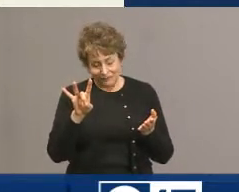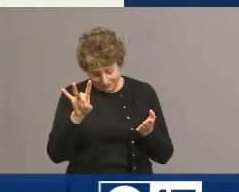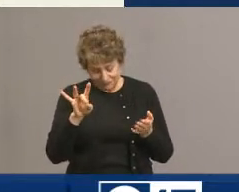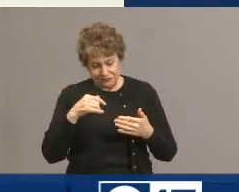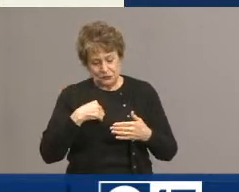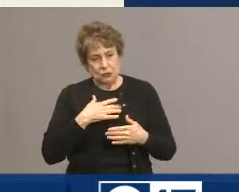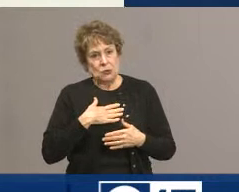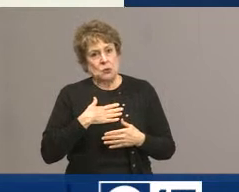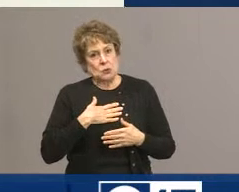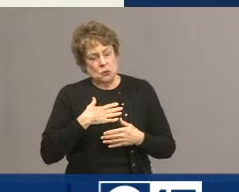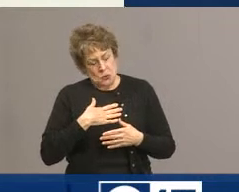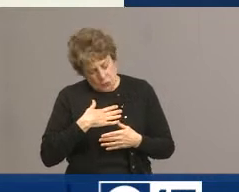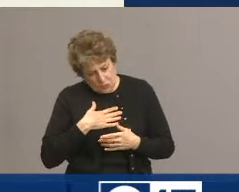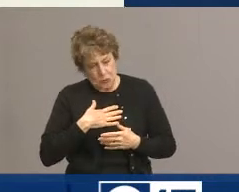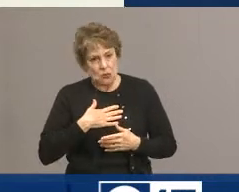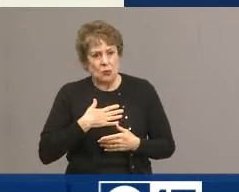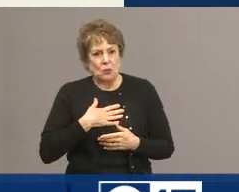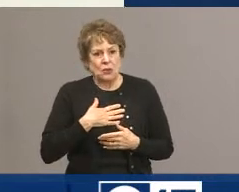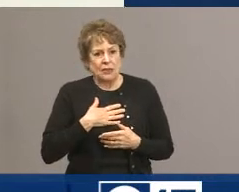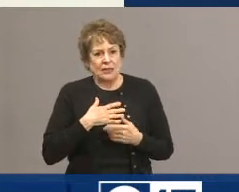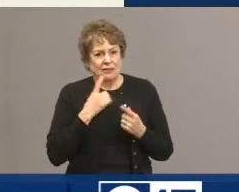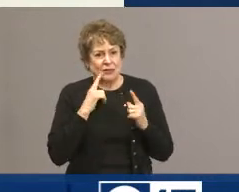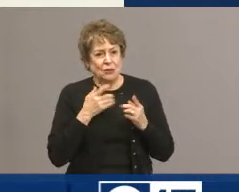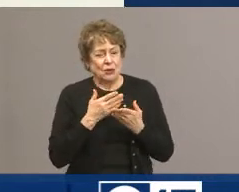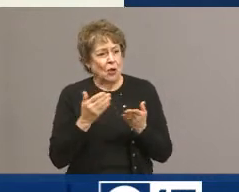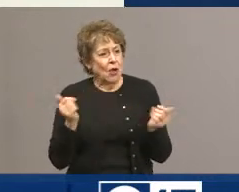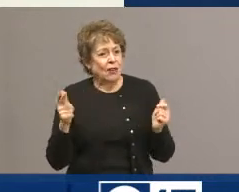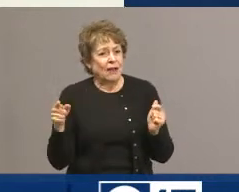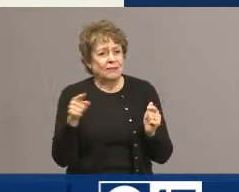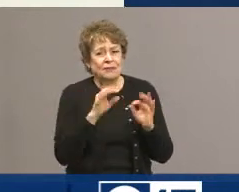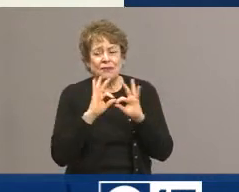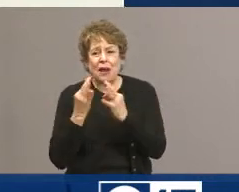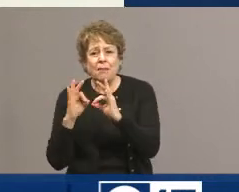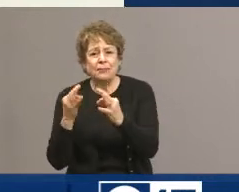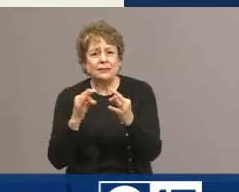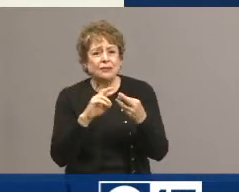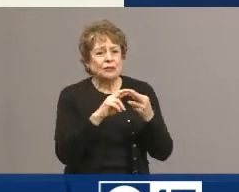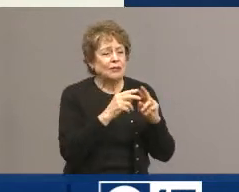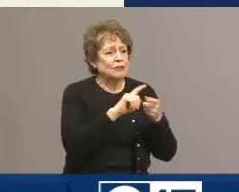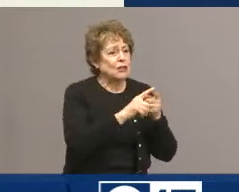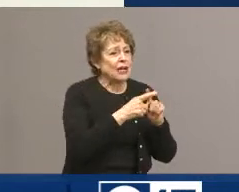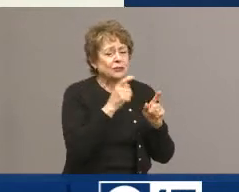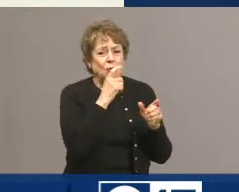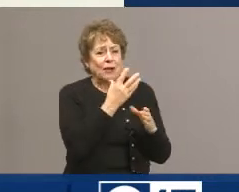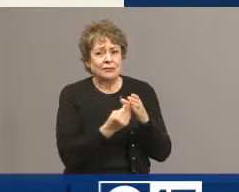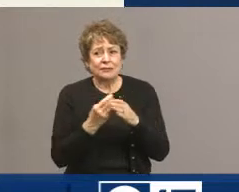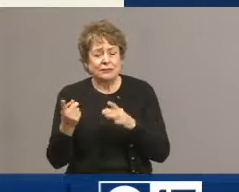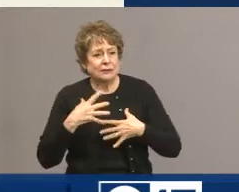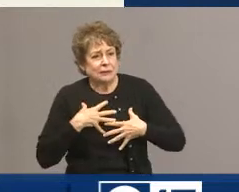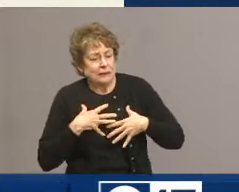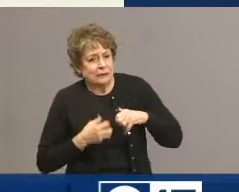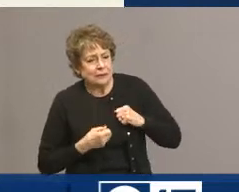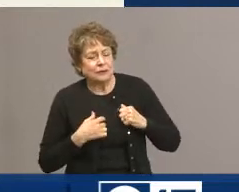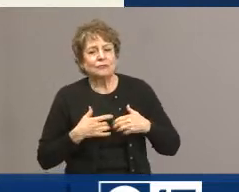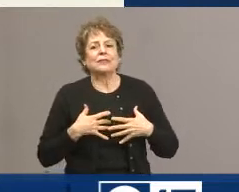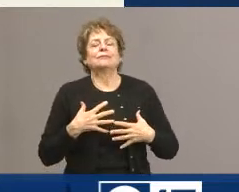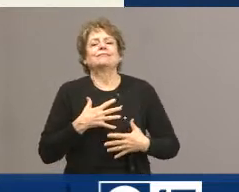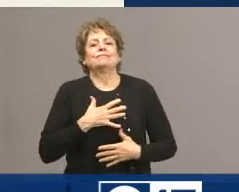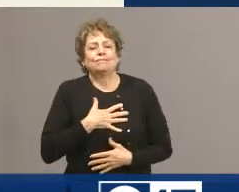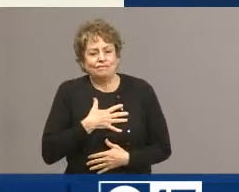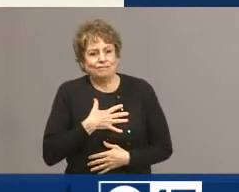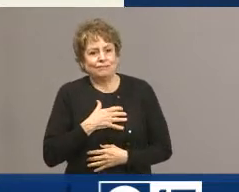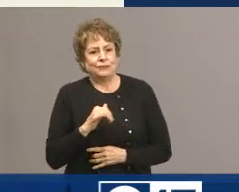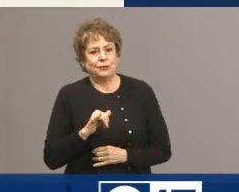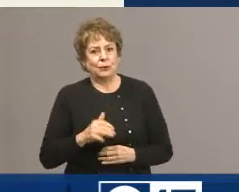of Arizonans who have lost loved ones through this crisis. And we're going to do everything we